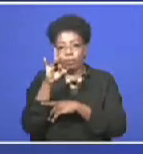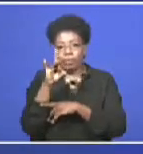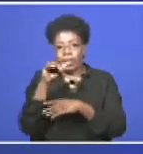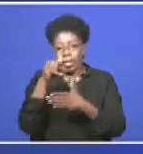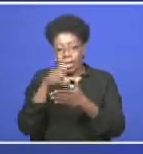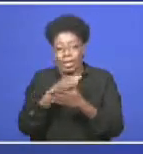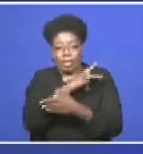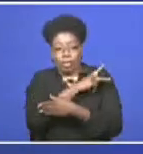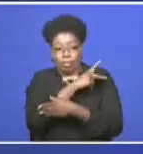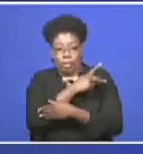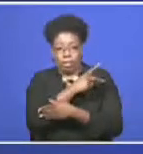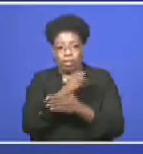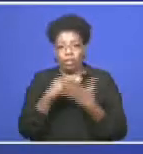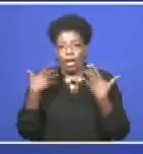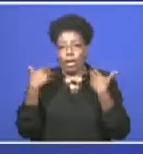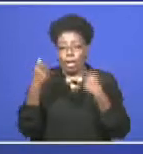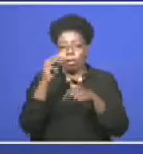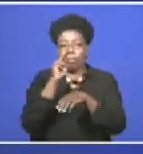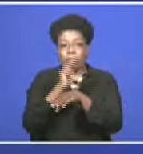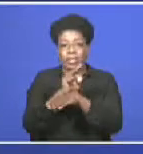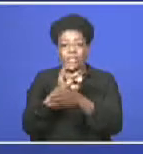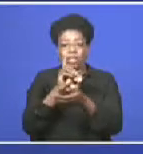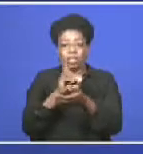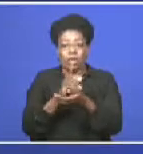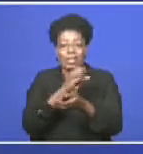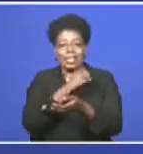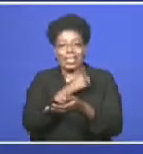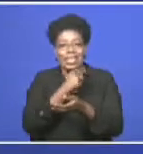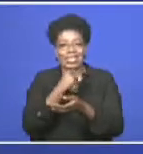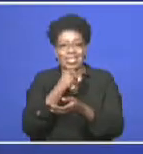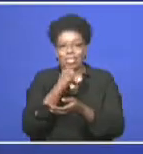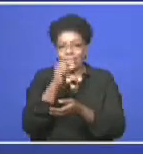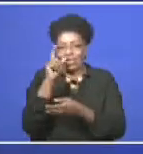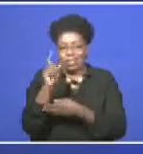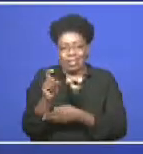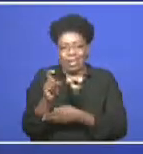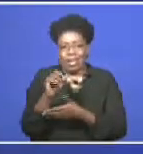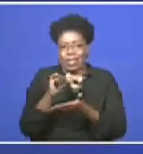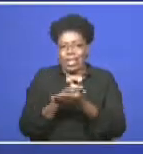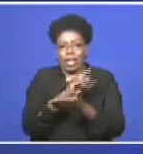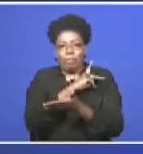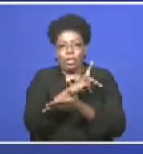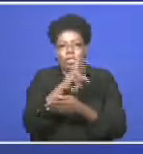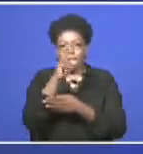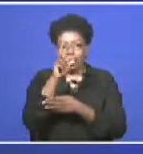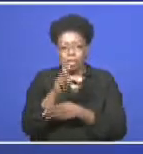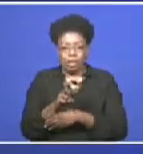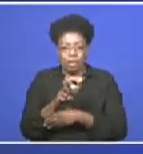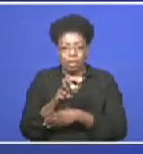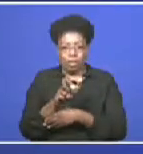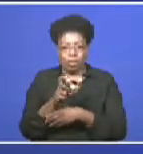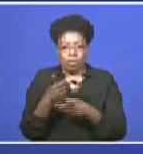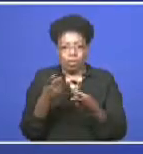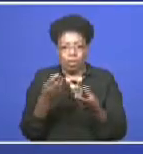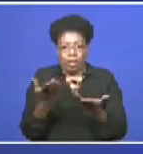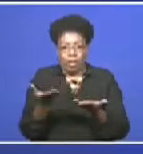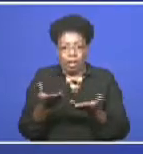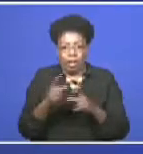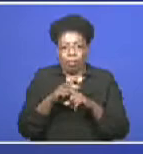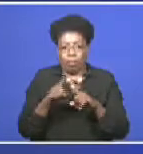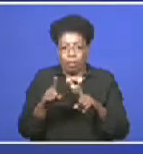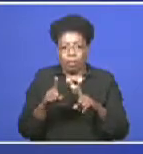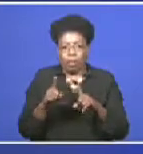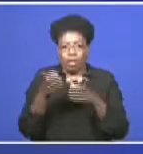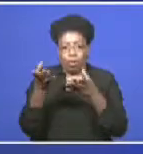undetectable in a patient. Health Minister Dr. Sands says it's not necessarily the route patients may want to take here, but officials are looking